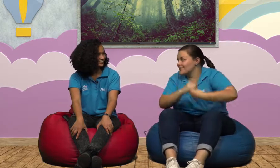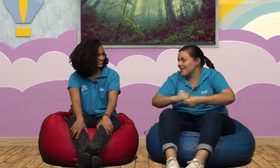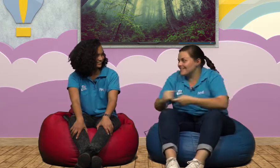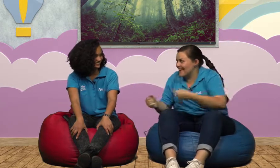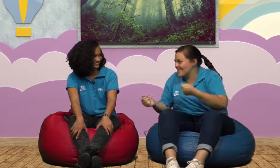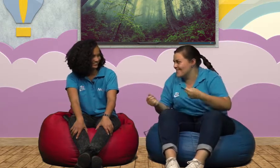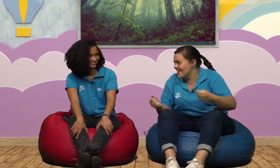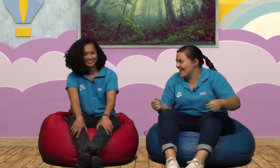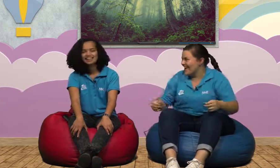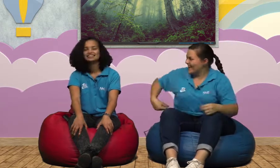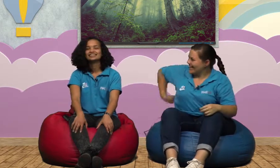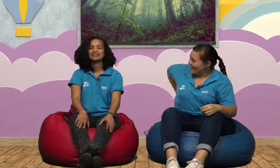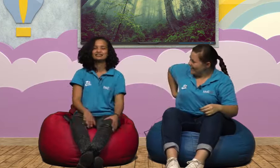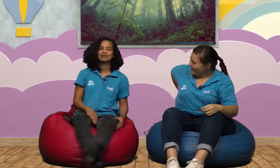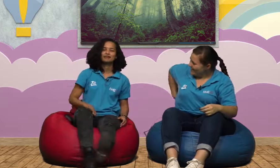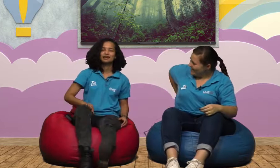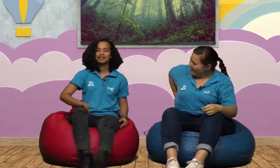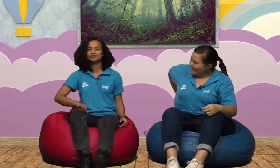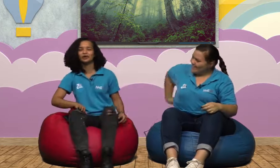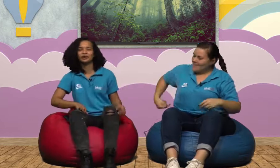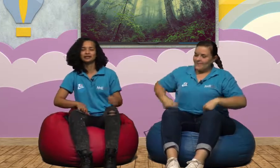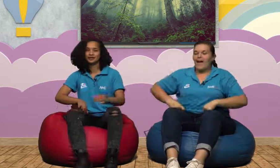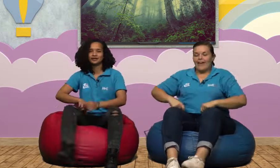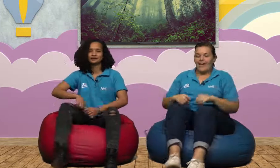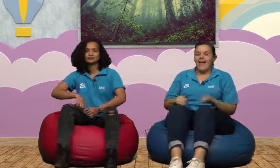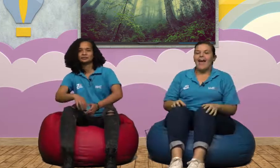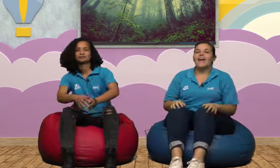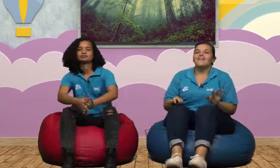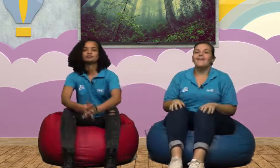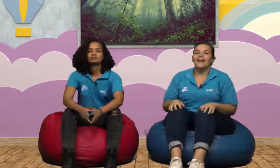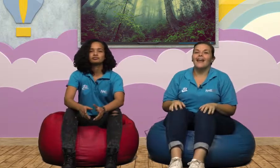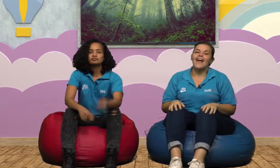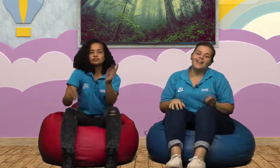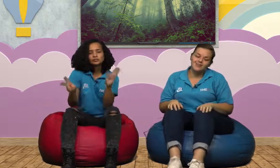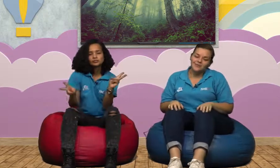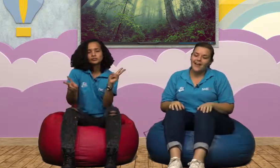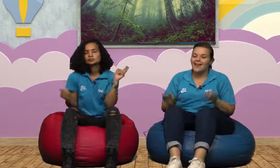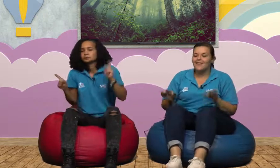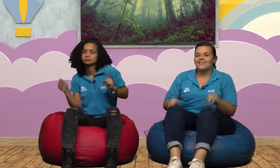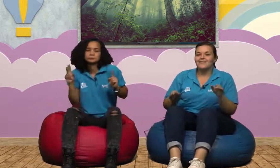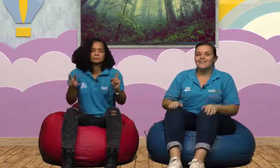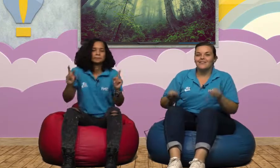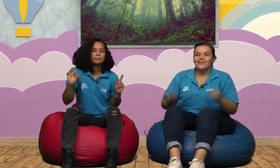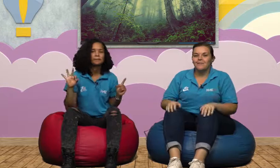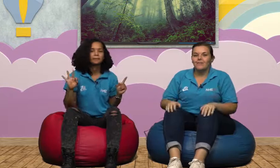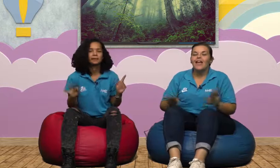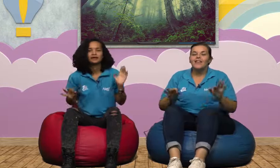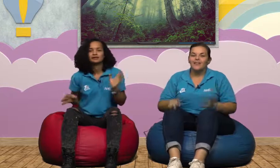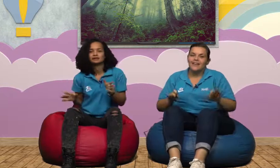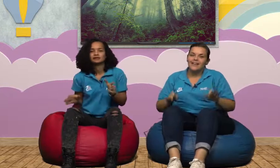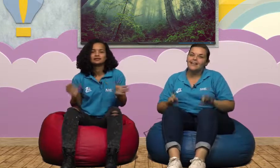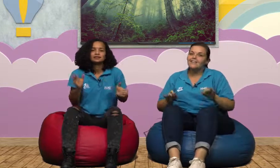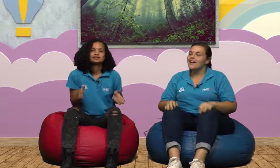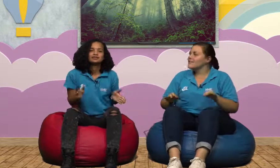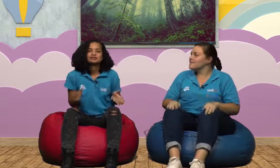little dragons came back. Sounds like a plan. Let's do it. Okay, and a one, and a two, and a 1, 2, 3.